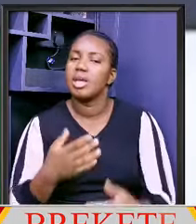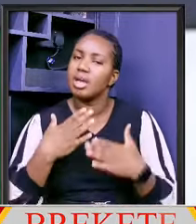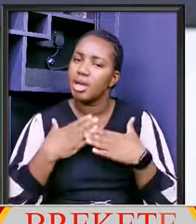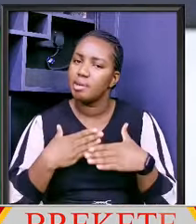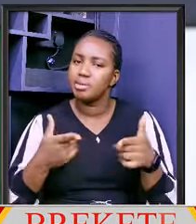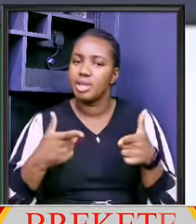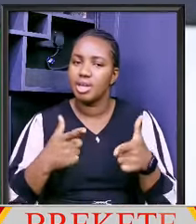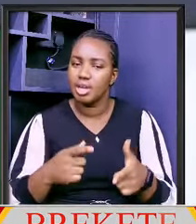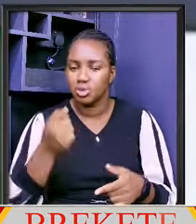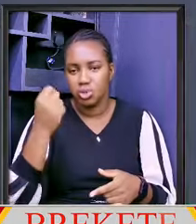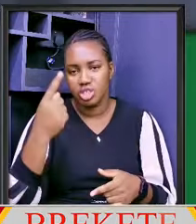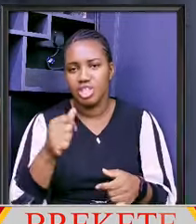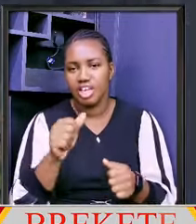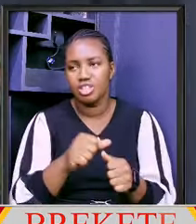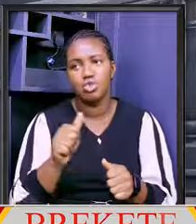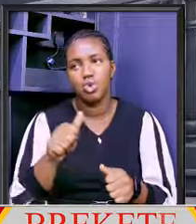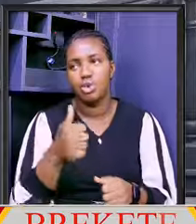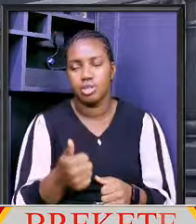If